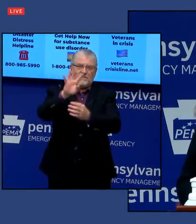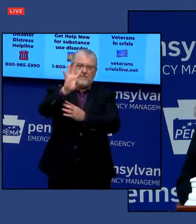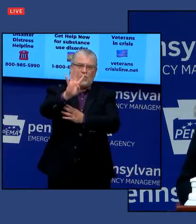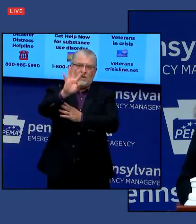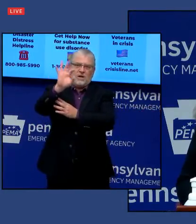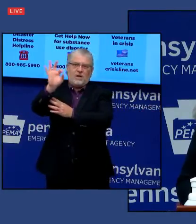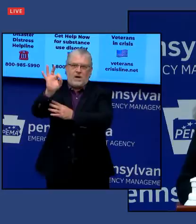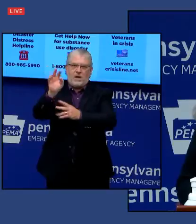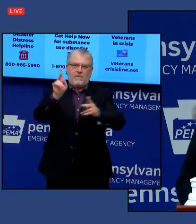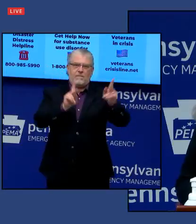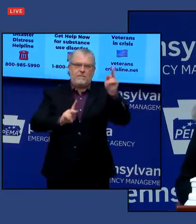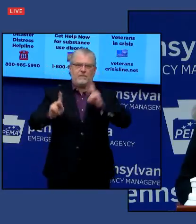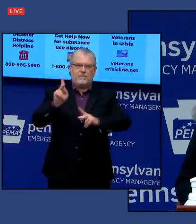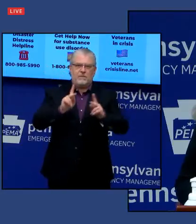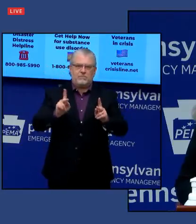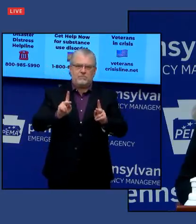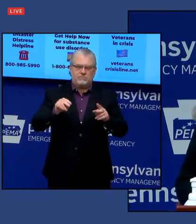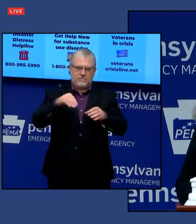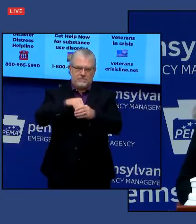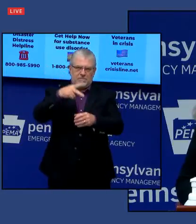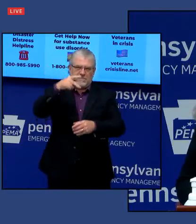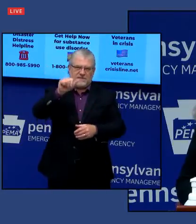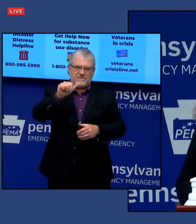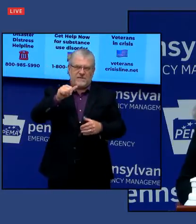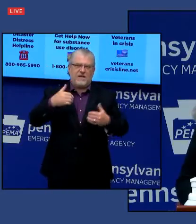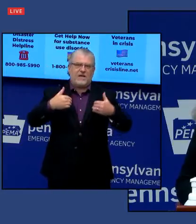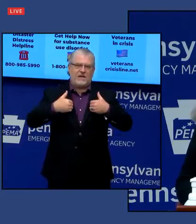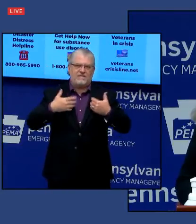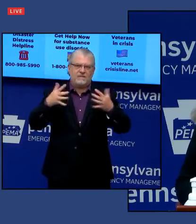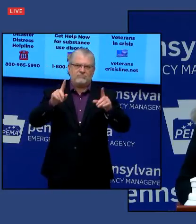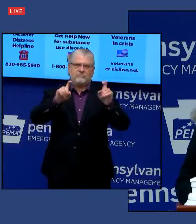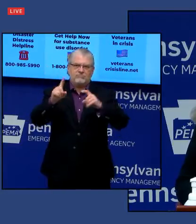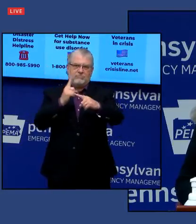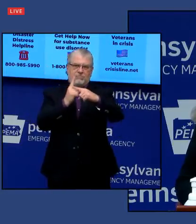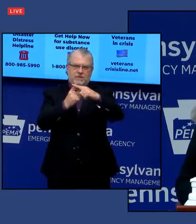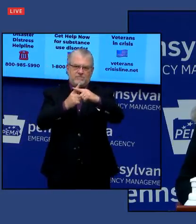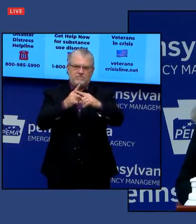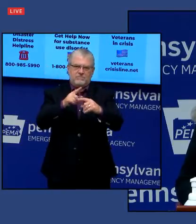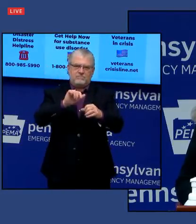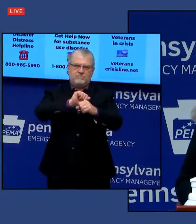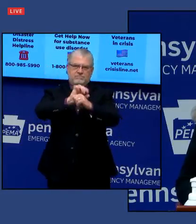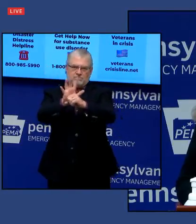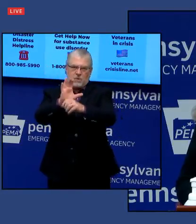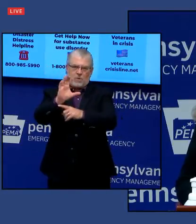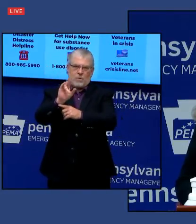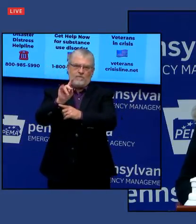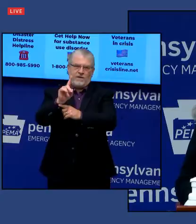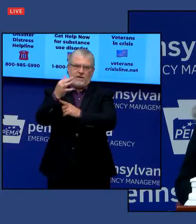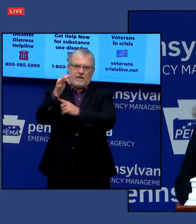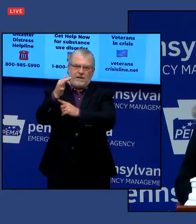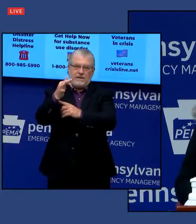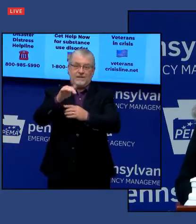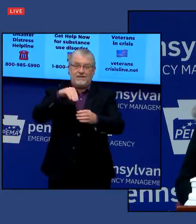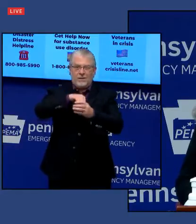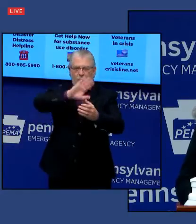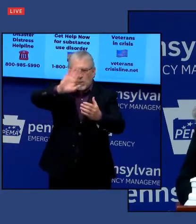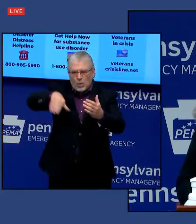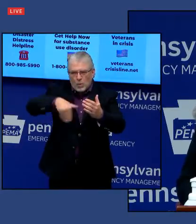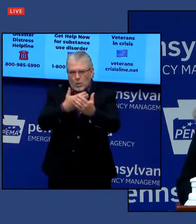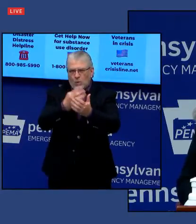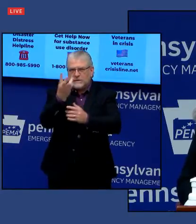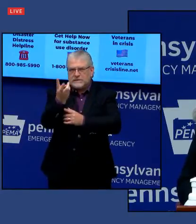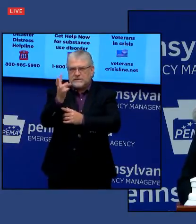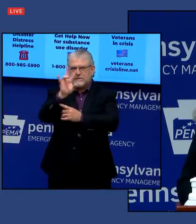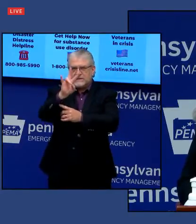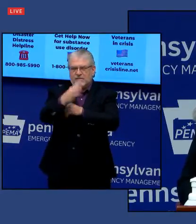40,000 who have tested positive for COVID-19, who have tested positive for COVID-19. In all, approximately